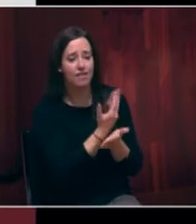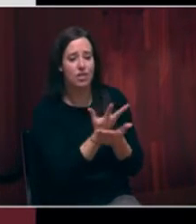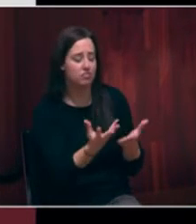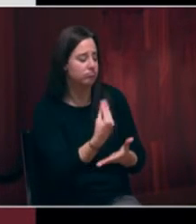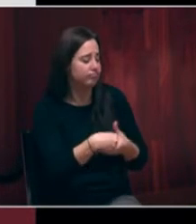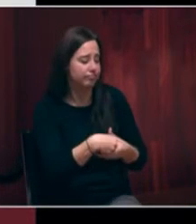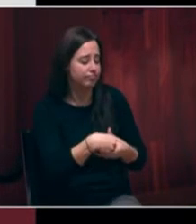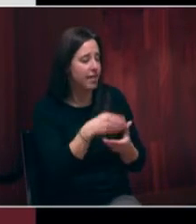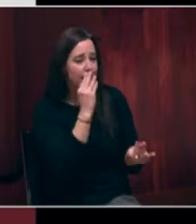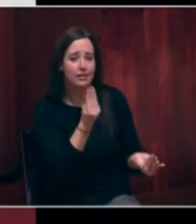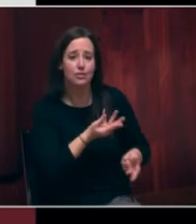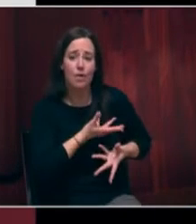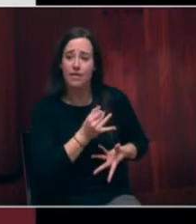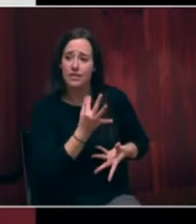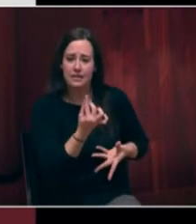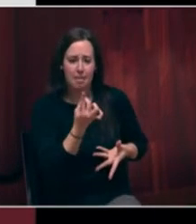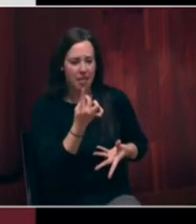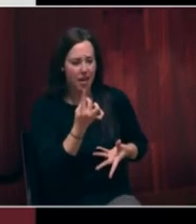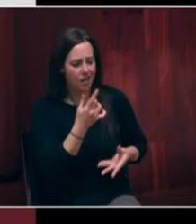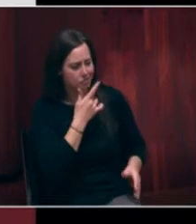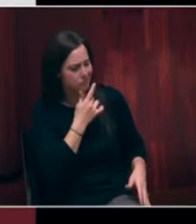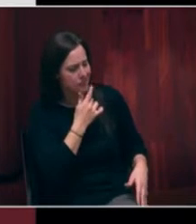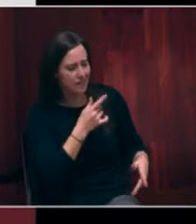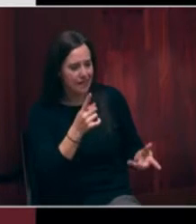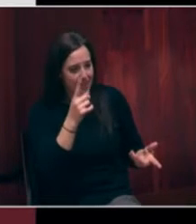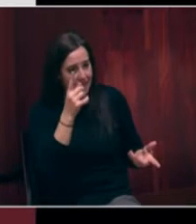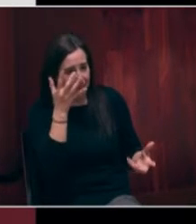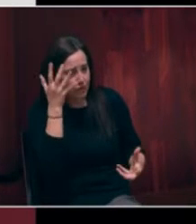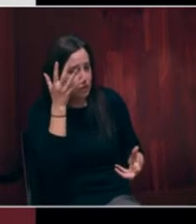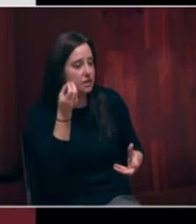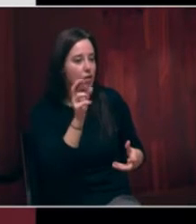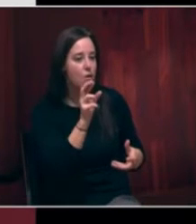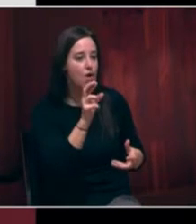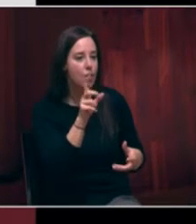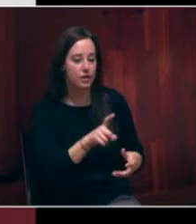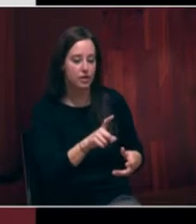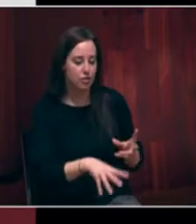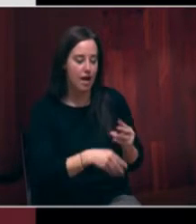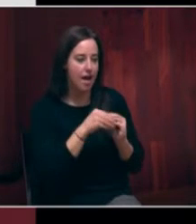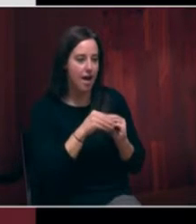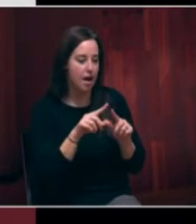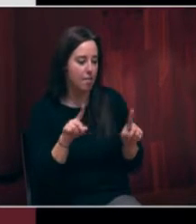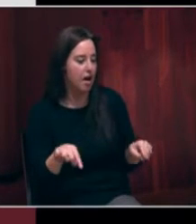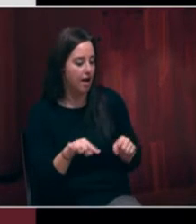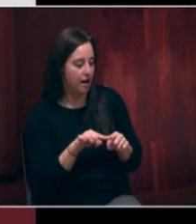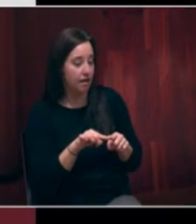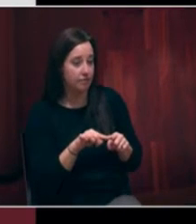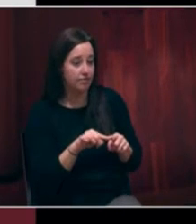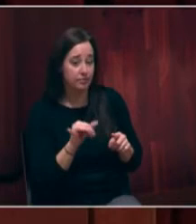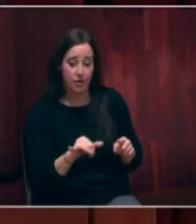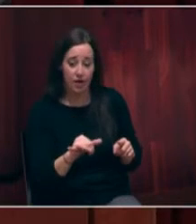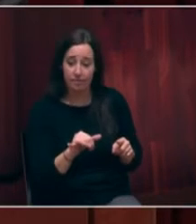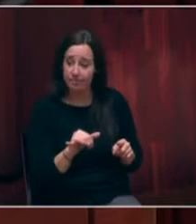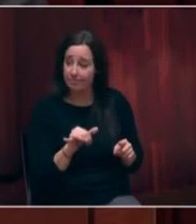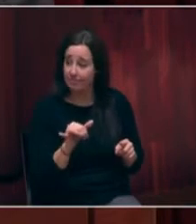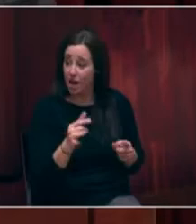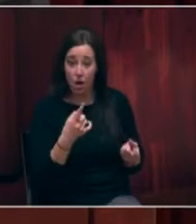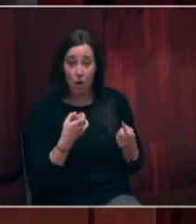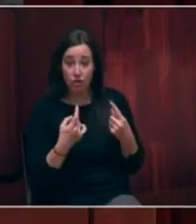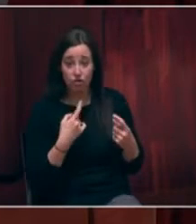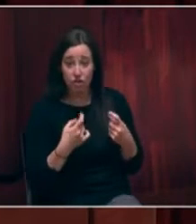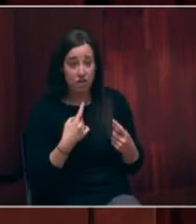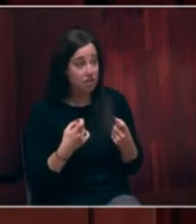there's things that you're trying to do that, you know, are confusing or we need to add job aids for. So that's what I've got for today. Any questions about